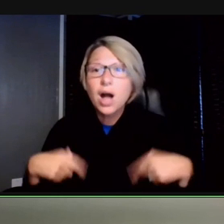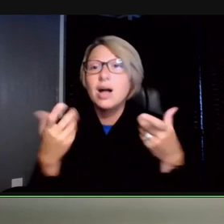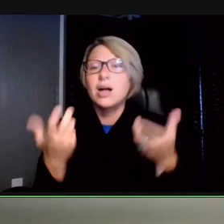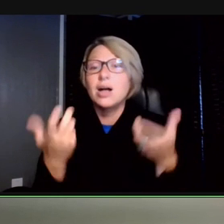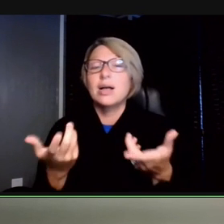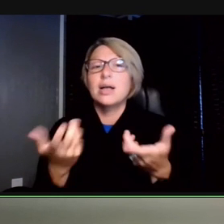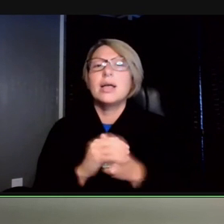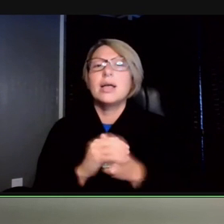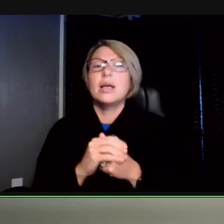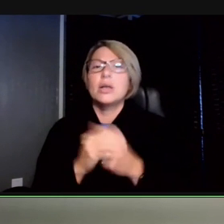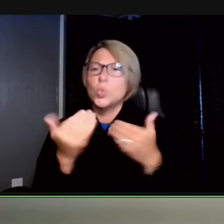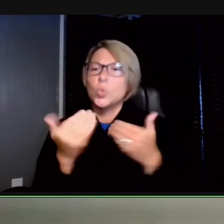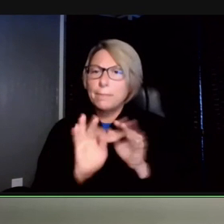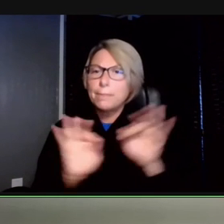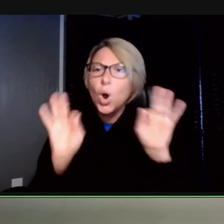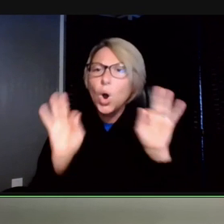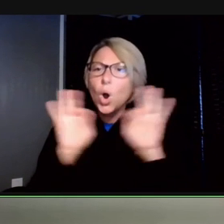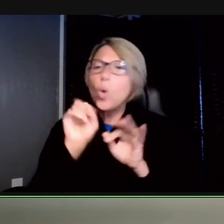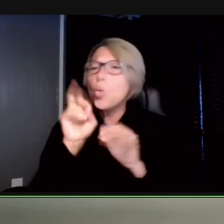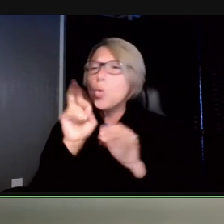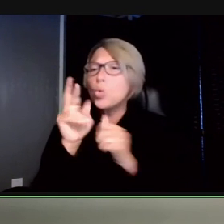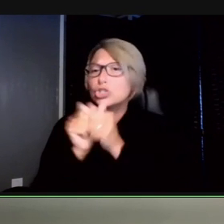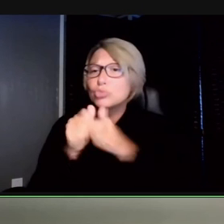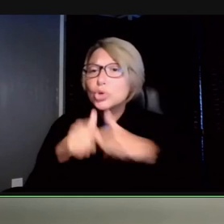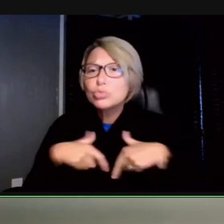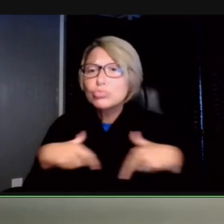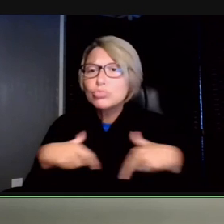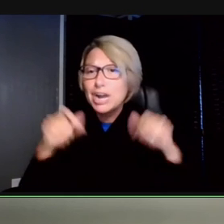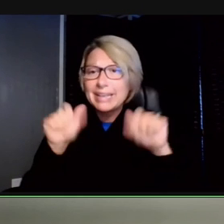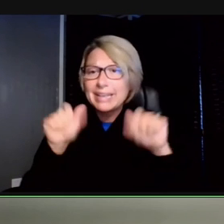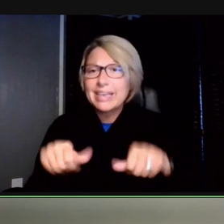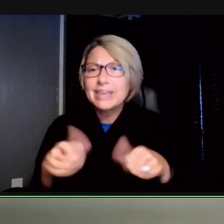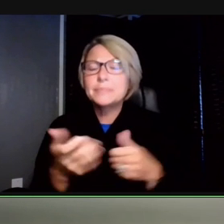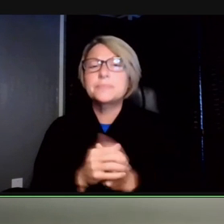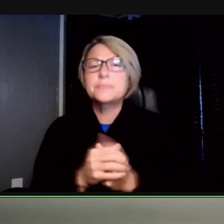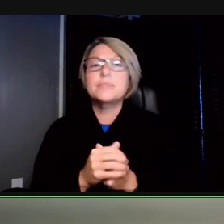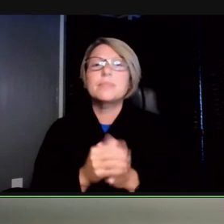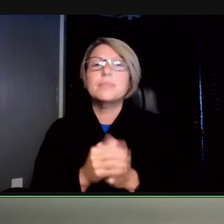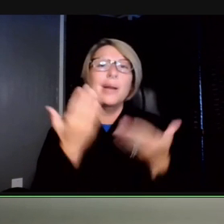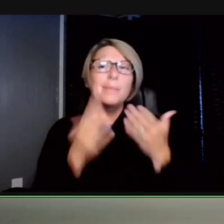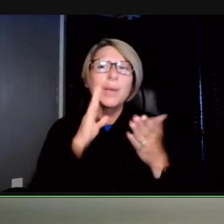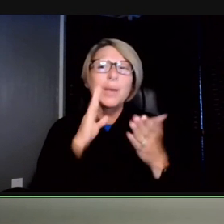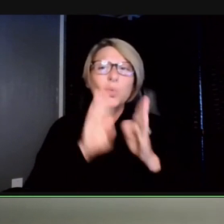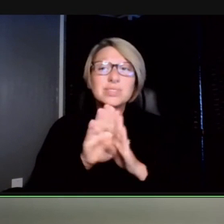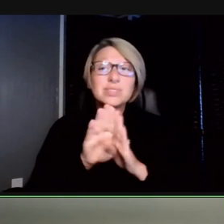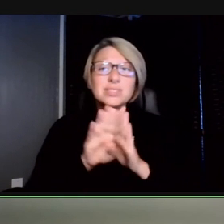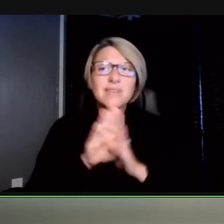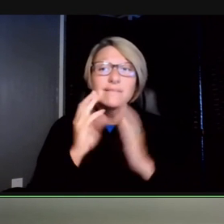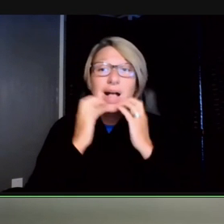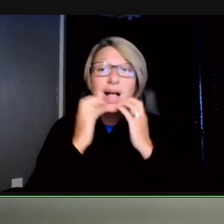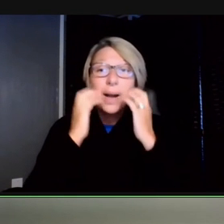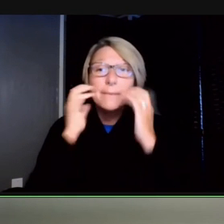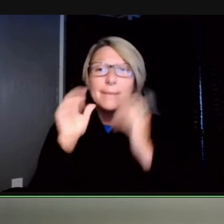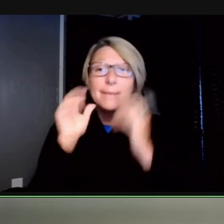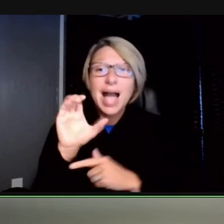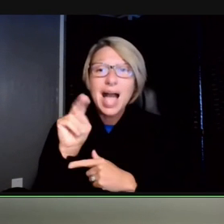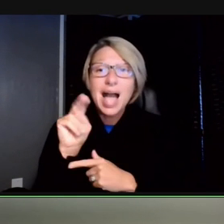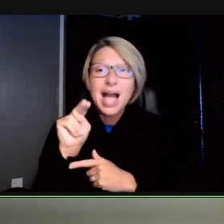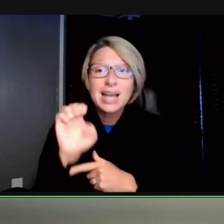all important, or a sports bra. They might start to develop acne. And we know this was one of the